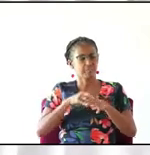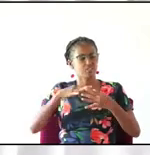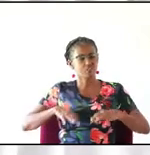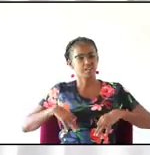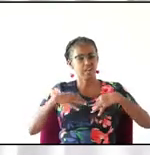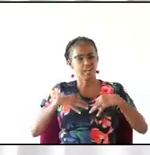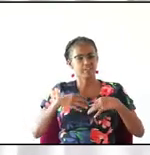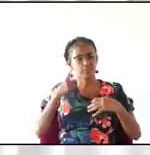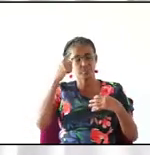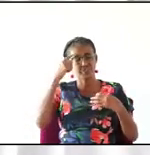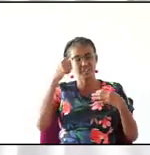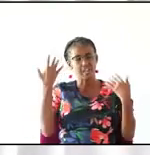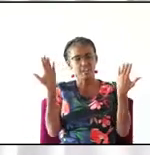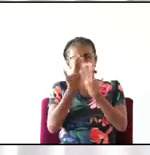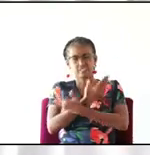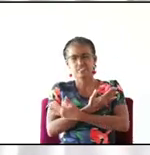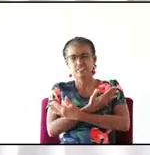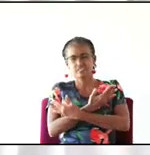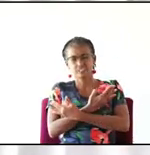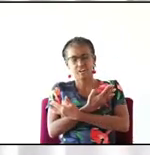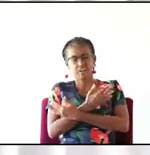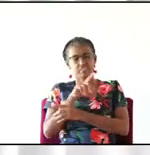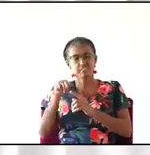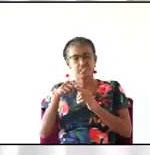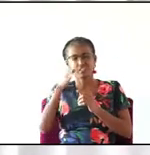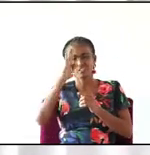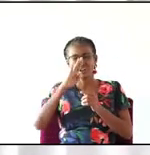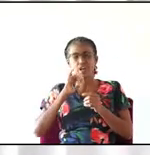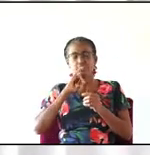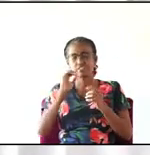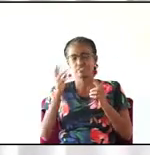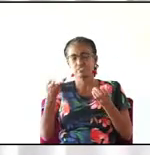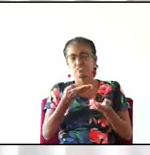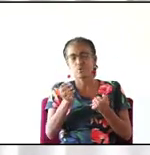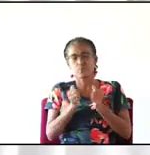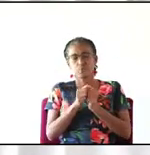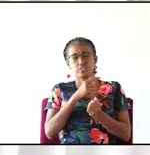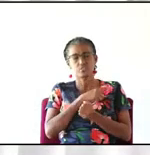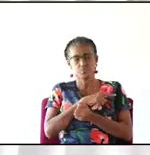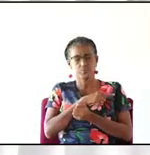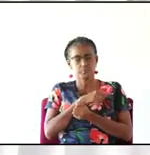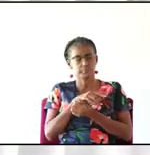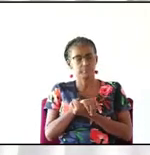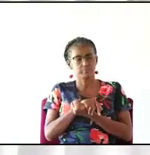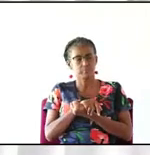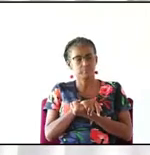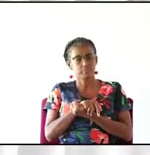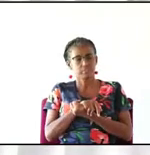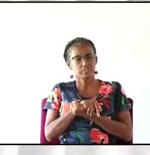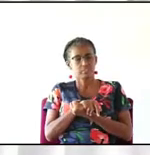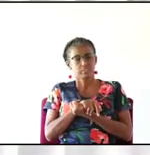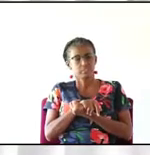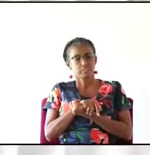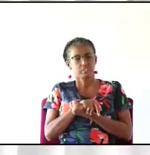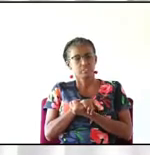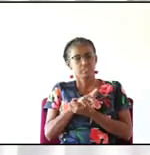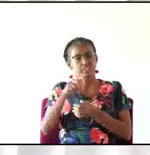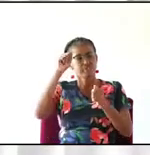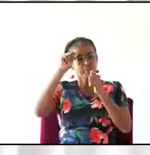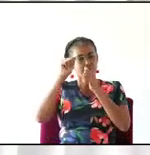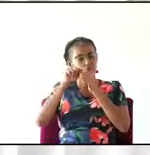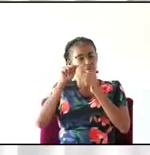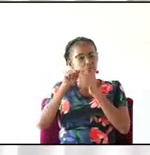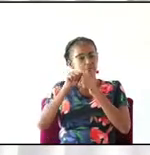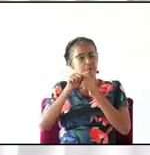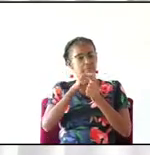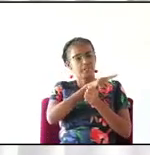pitch black, I used to go to the shop on Saturday nights with my grandmother, and would be walking side and side, and I'm dying to reach